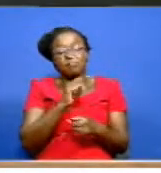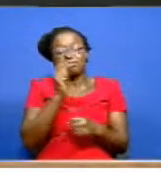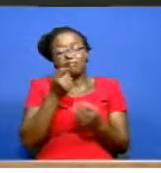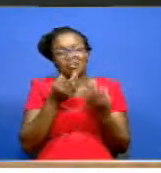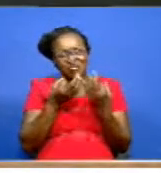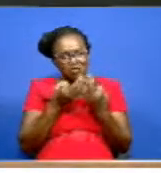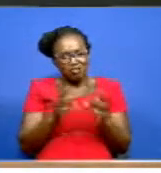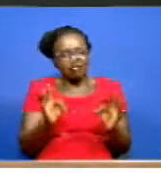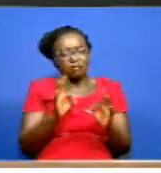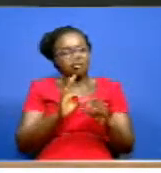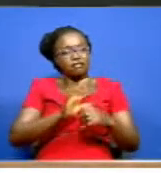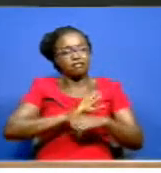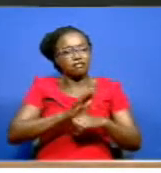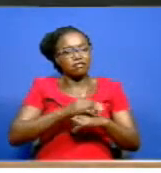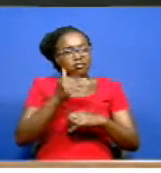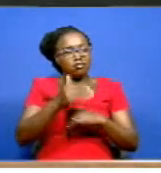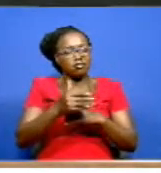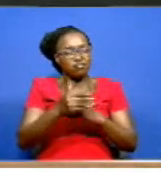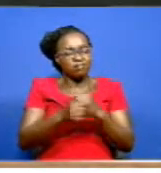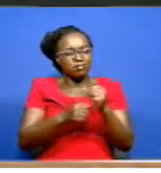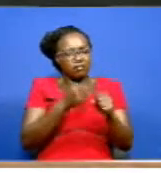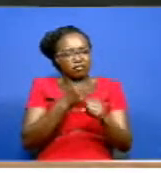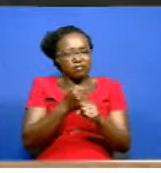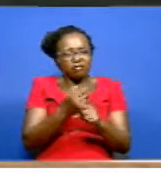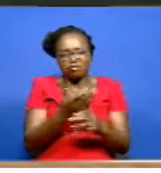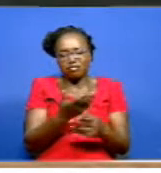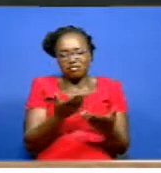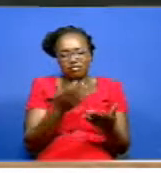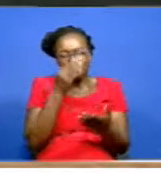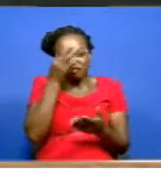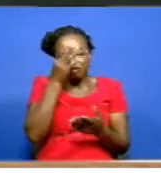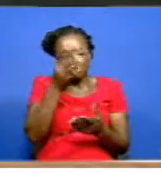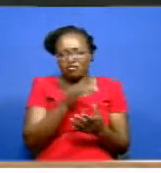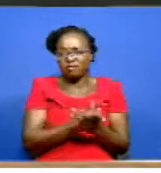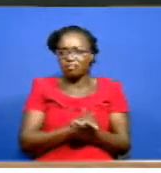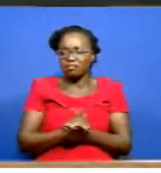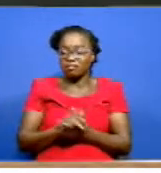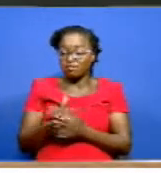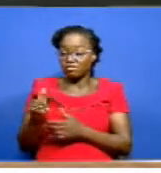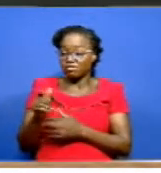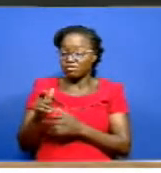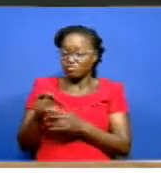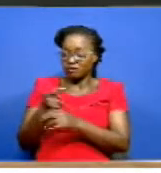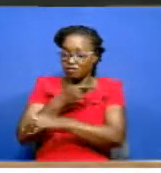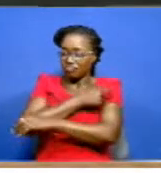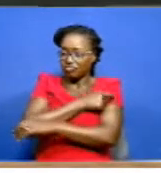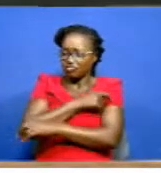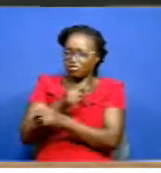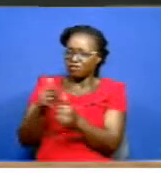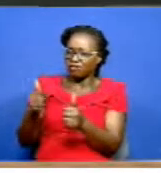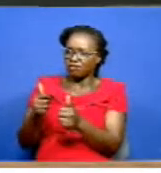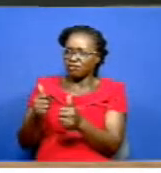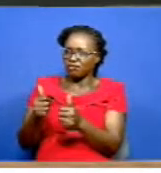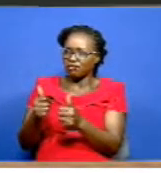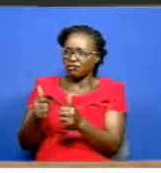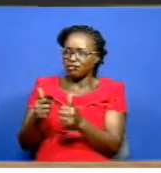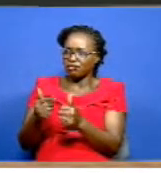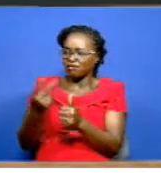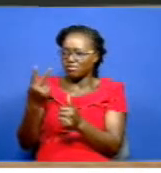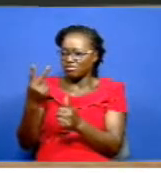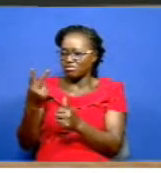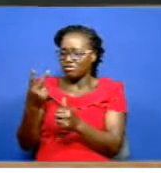of COVID-19 in the next foreseeable future? Yes, so the AstraZeneca vaccine, as you rightfully put it, is actually a 2-dose